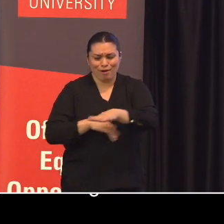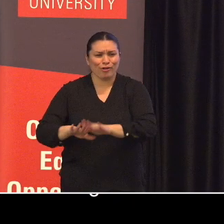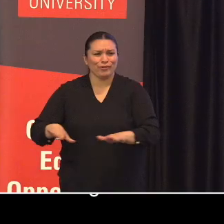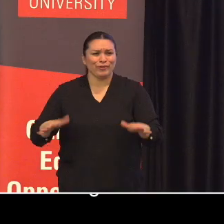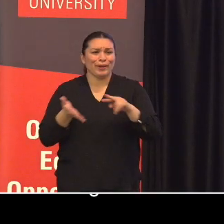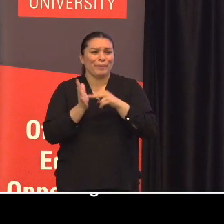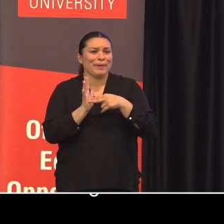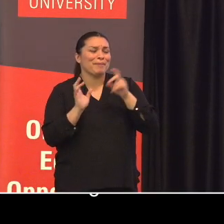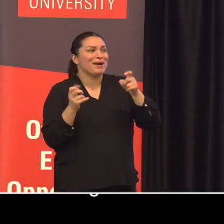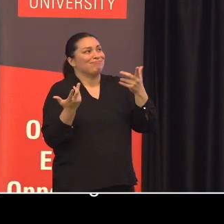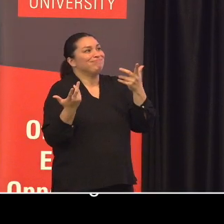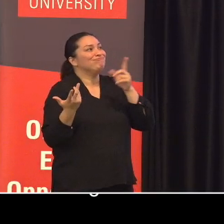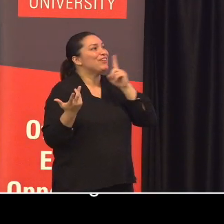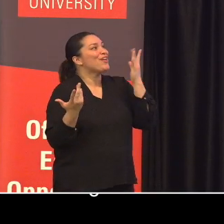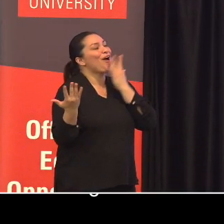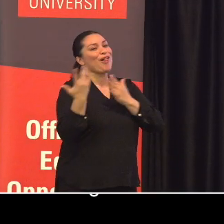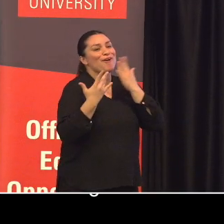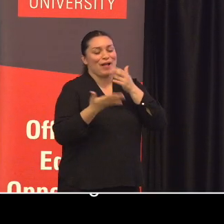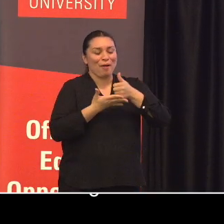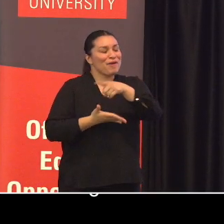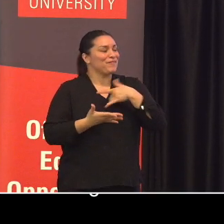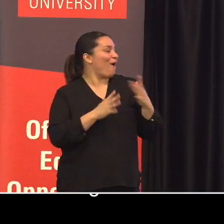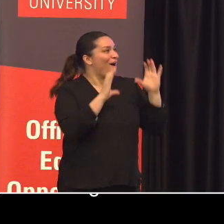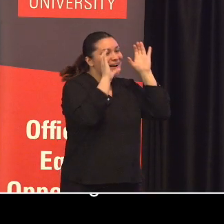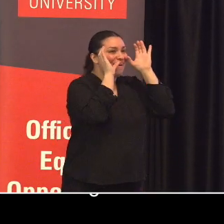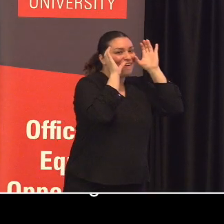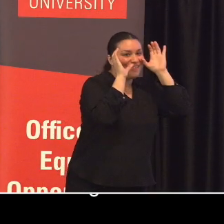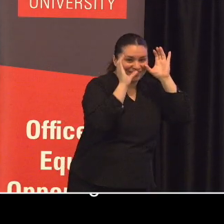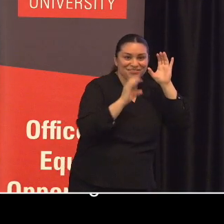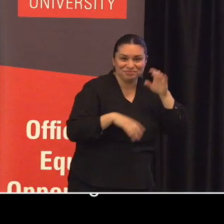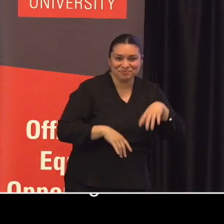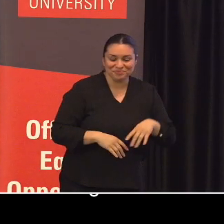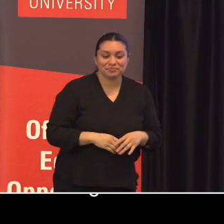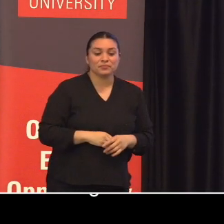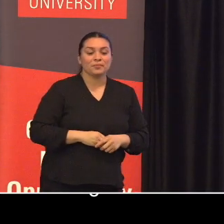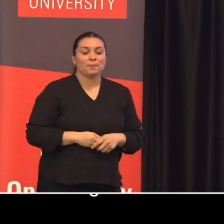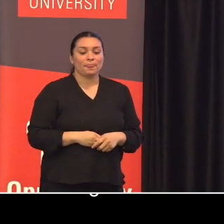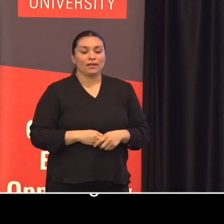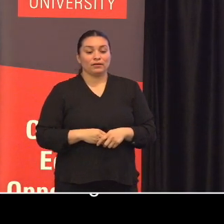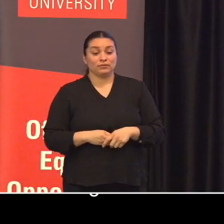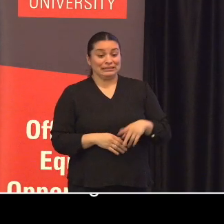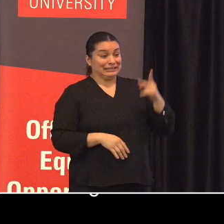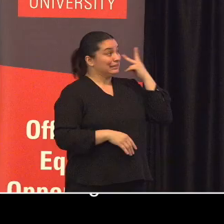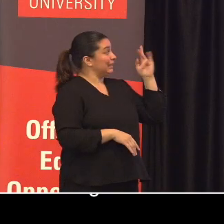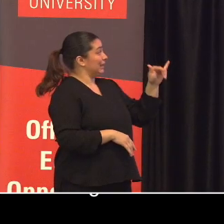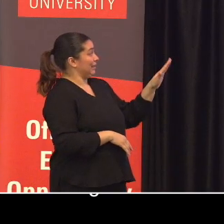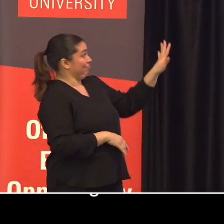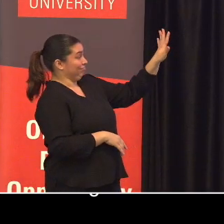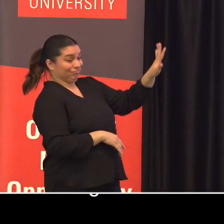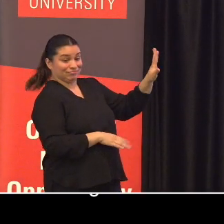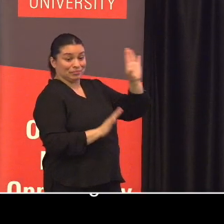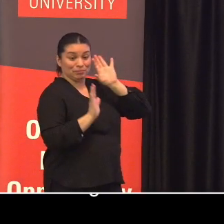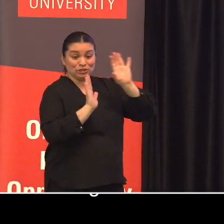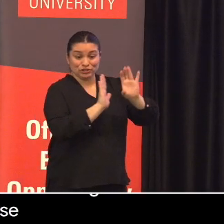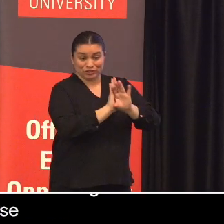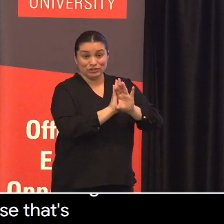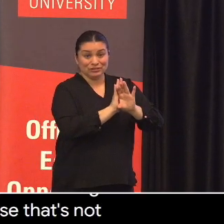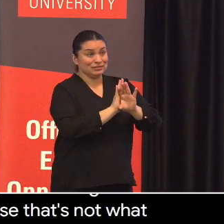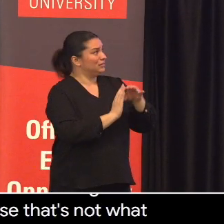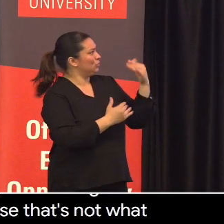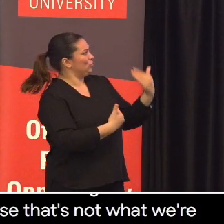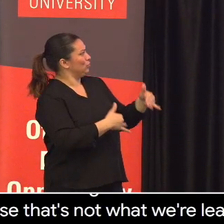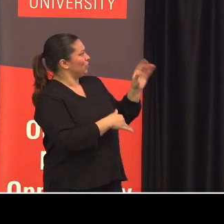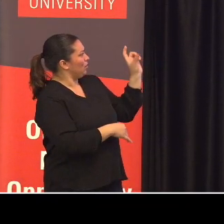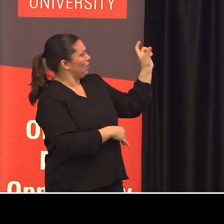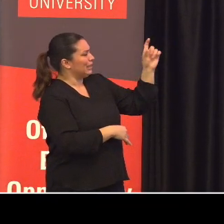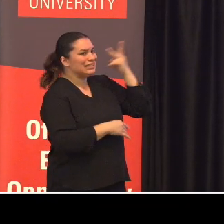Australia matter. But the location of them for my 5-year-olds does not matter, because that's not what we're